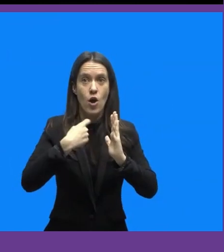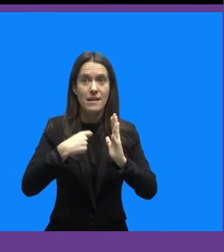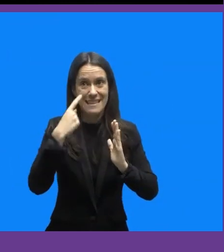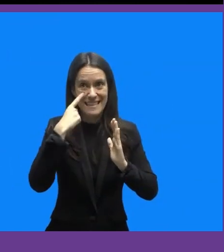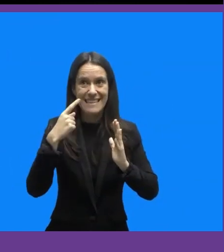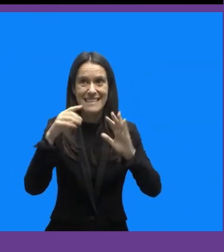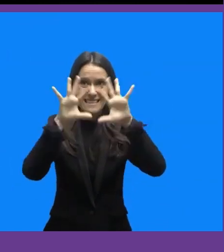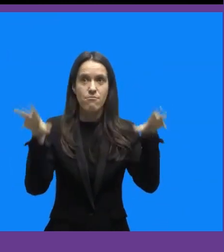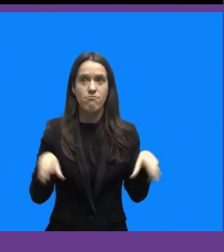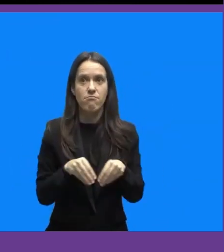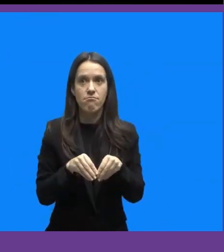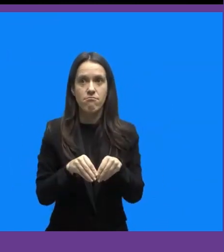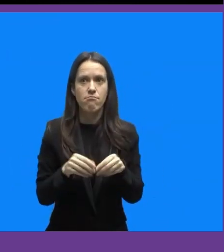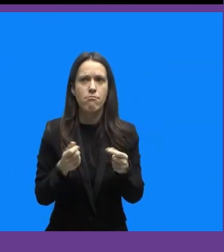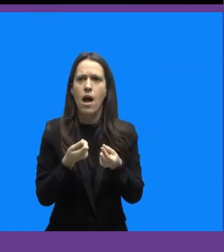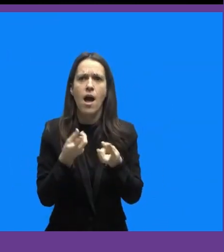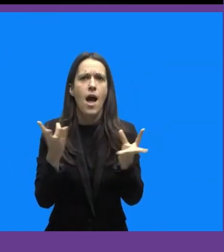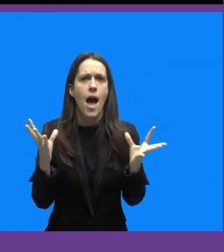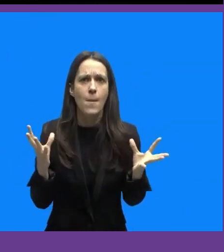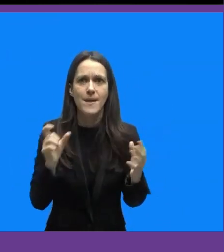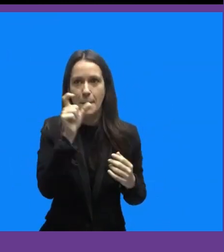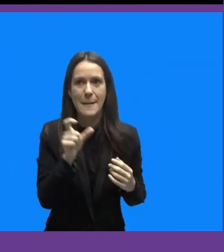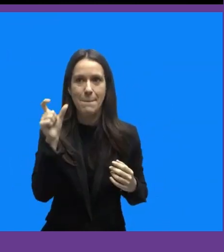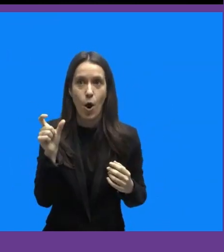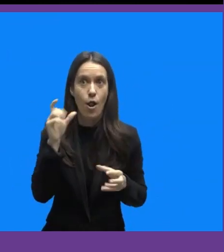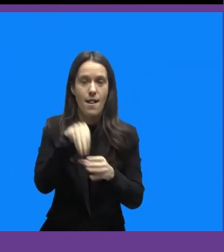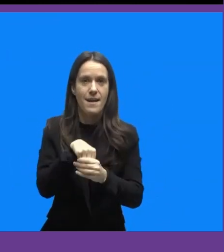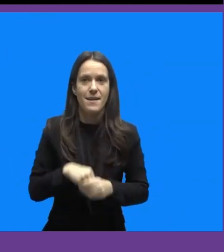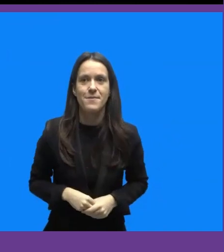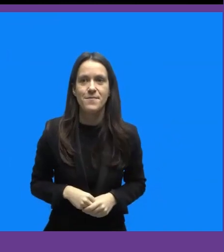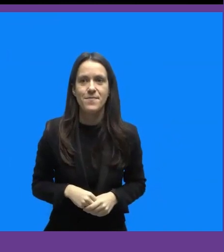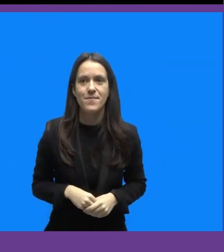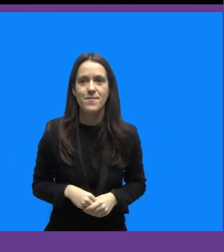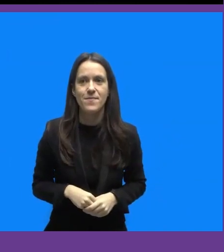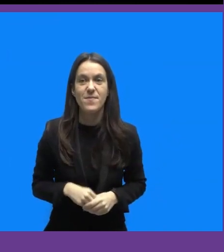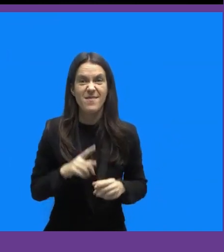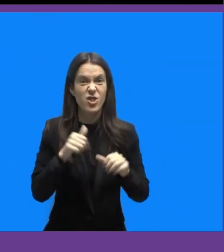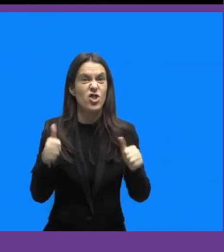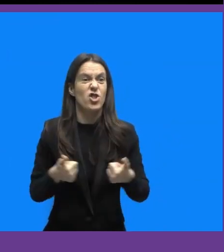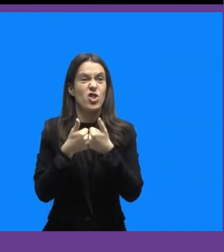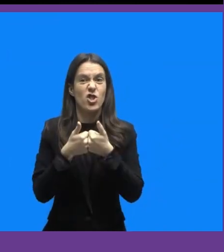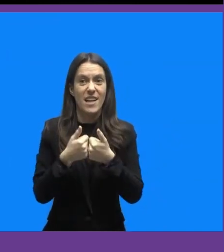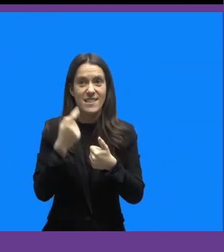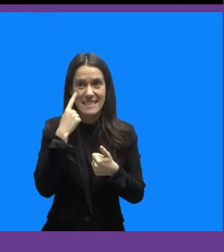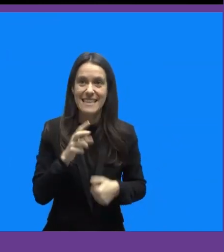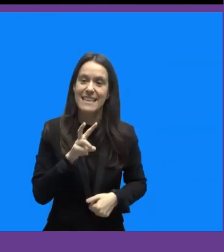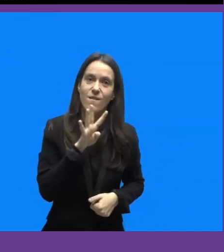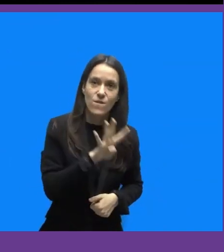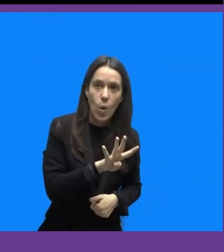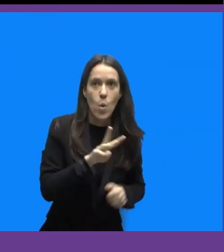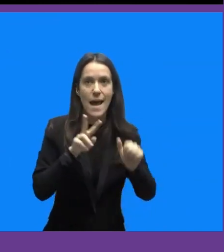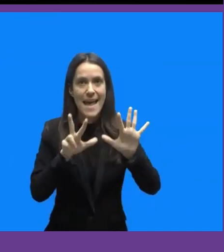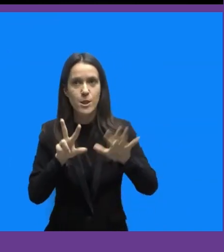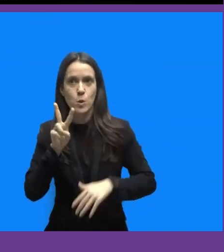last year, and a number of the network came to Dublin. It's our grand challenge for students who are in their final year of third level